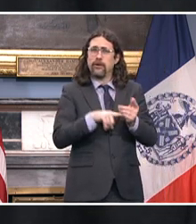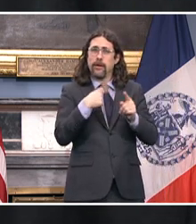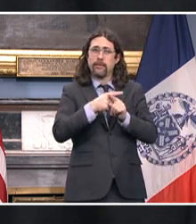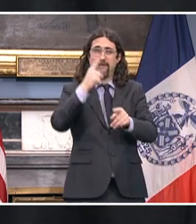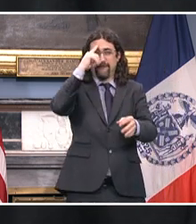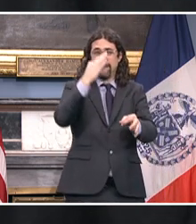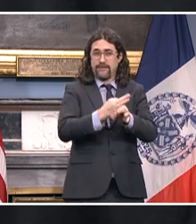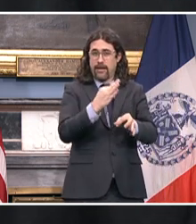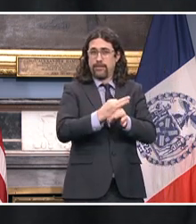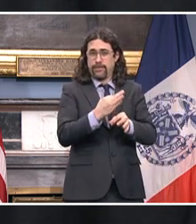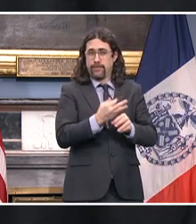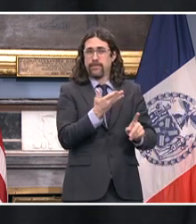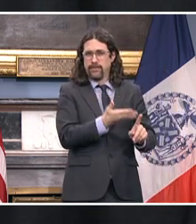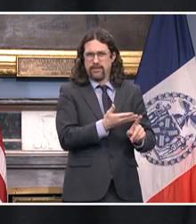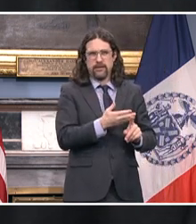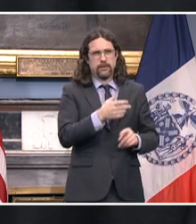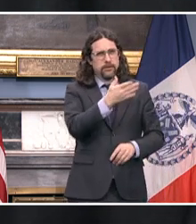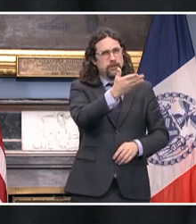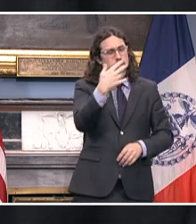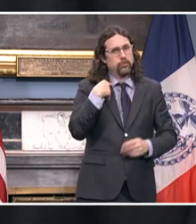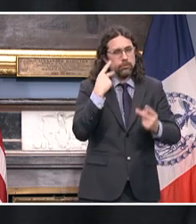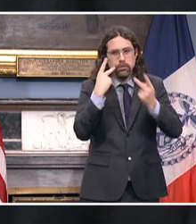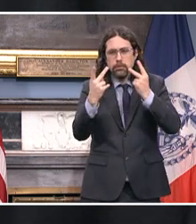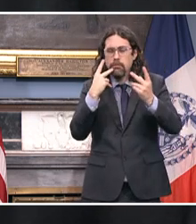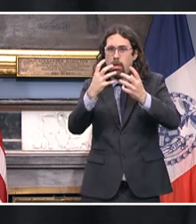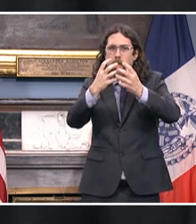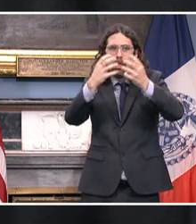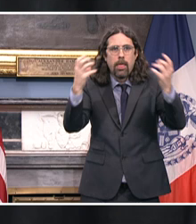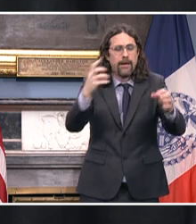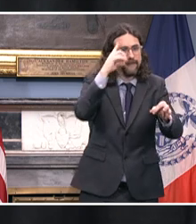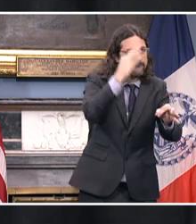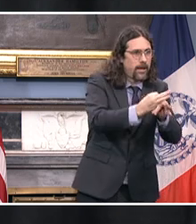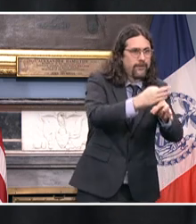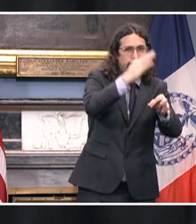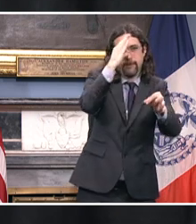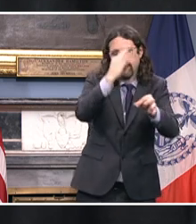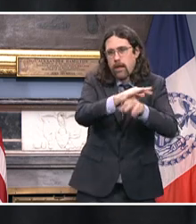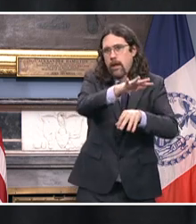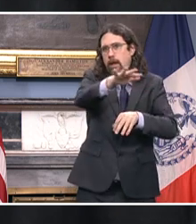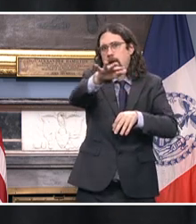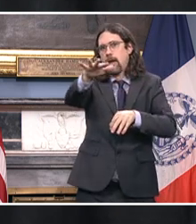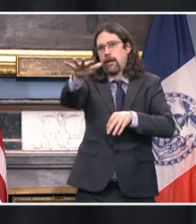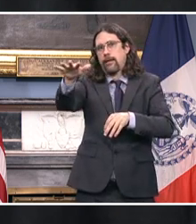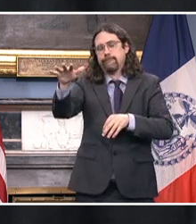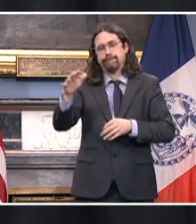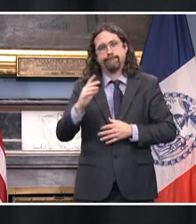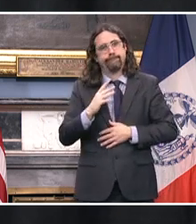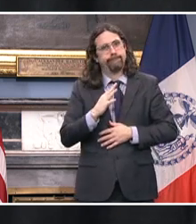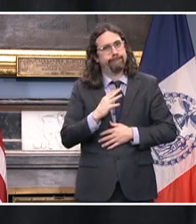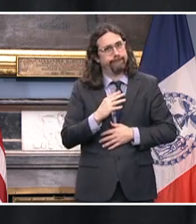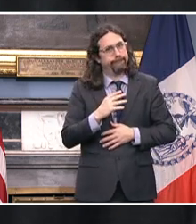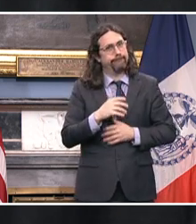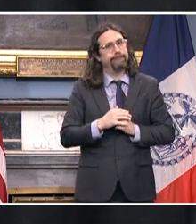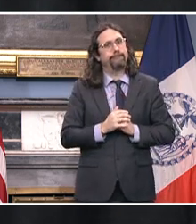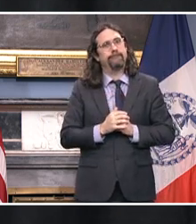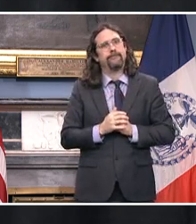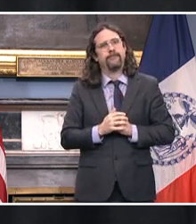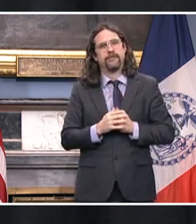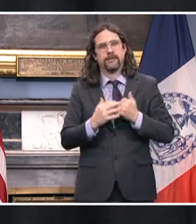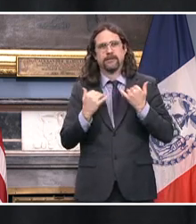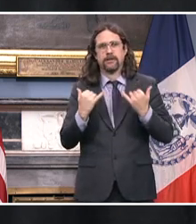But it's also clear it's a moment that tries us and challenges us so deeply and makes